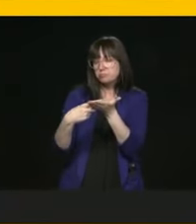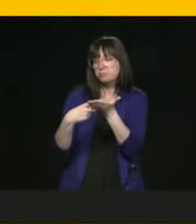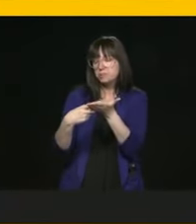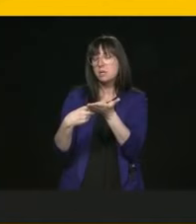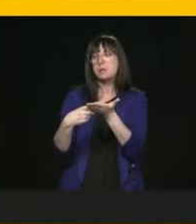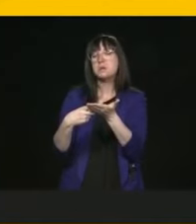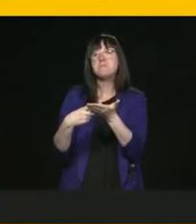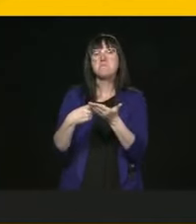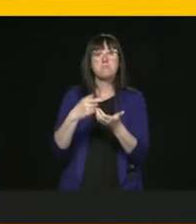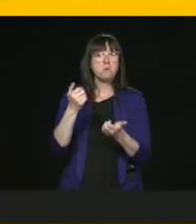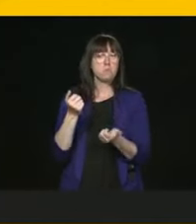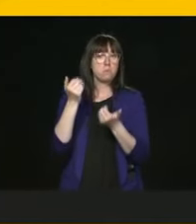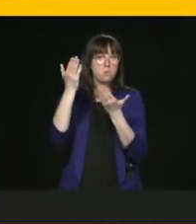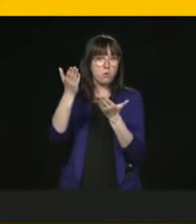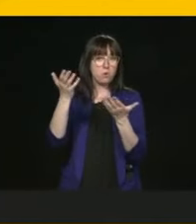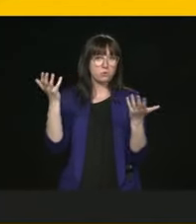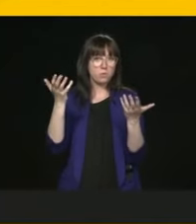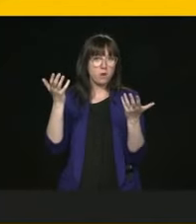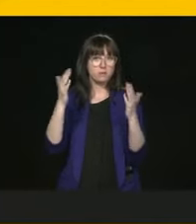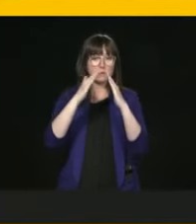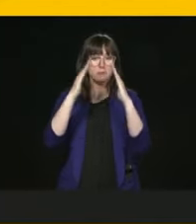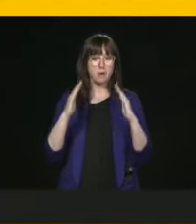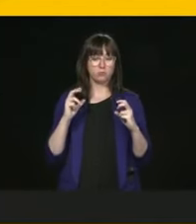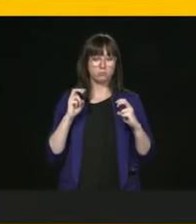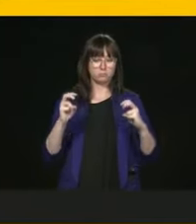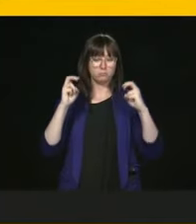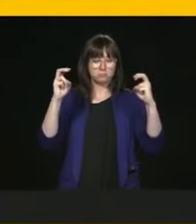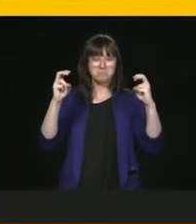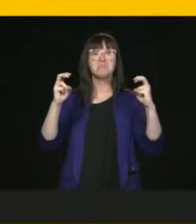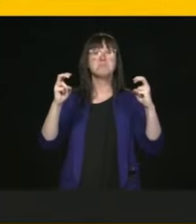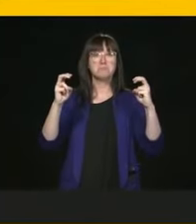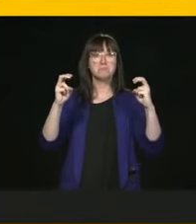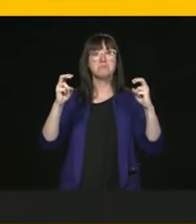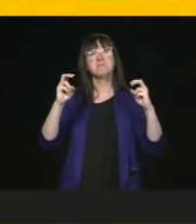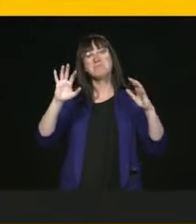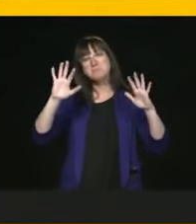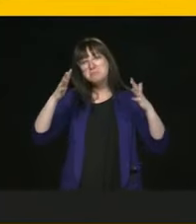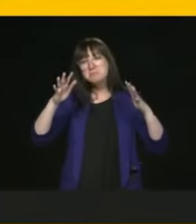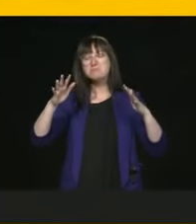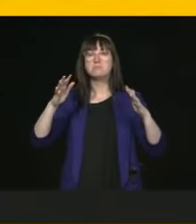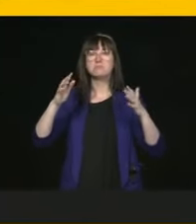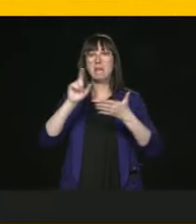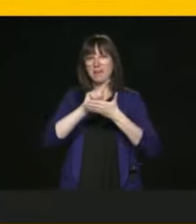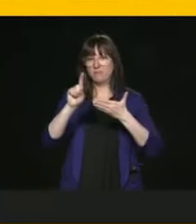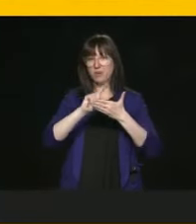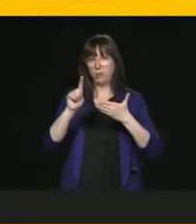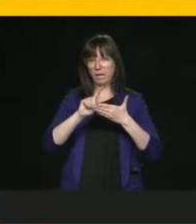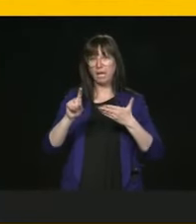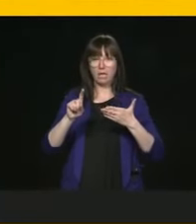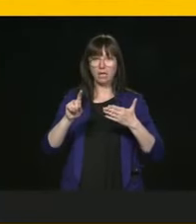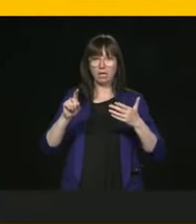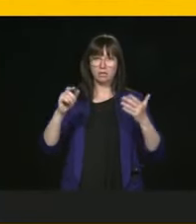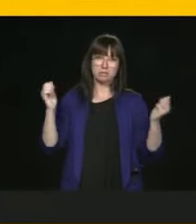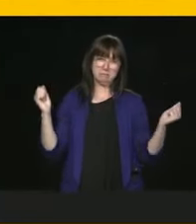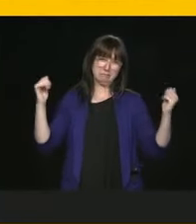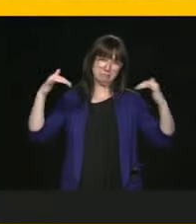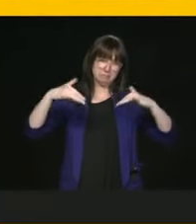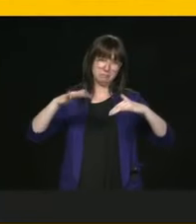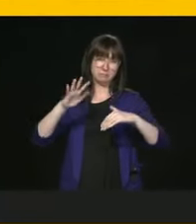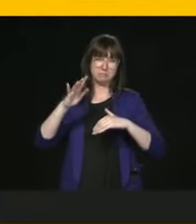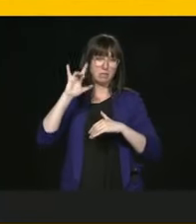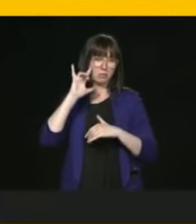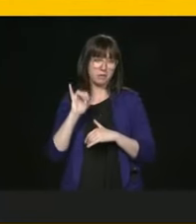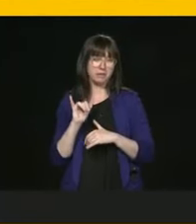week to ensure that there is an opportunity to ask questions of the government and also to be able